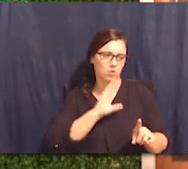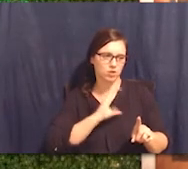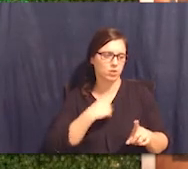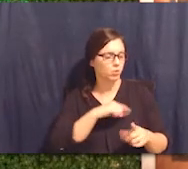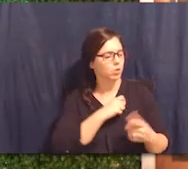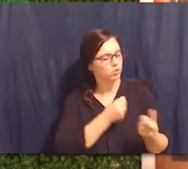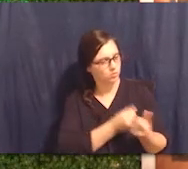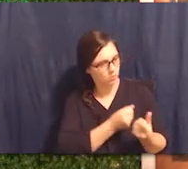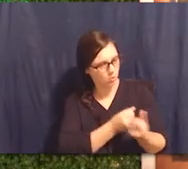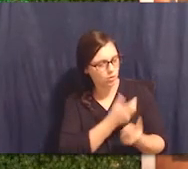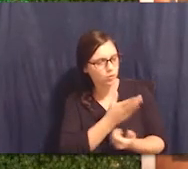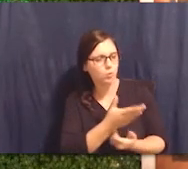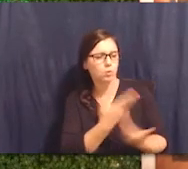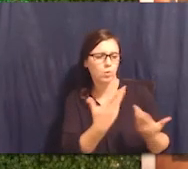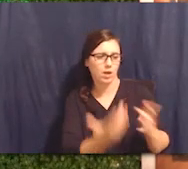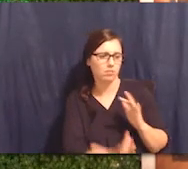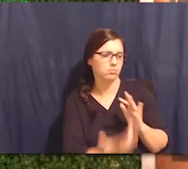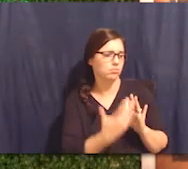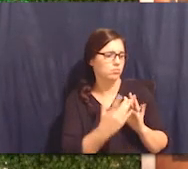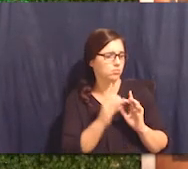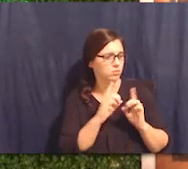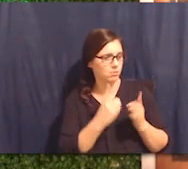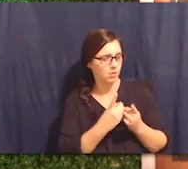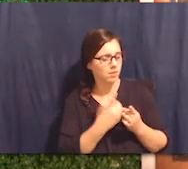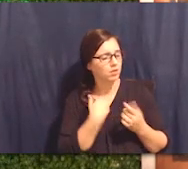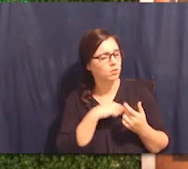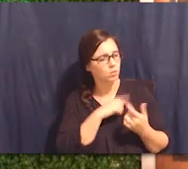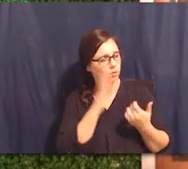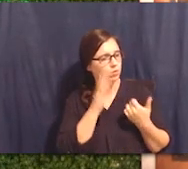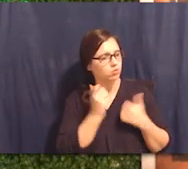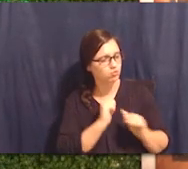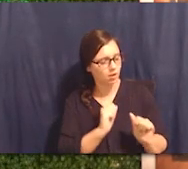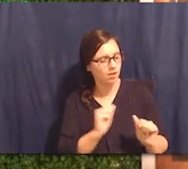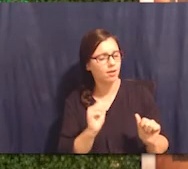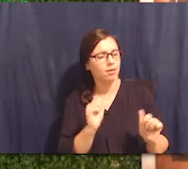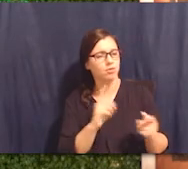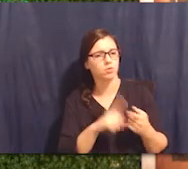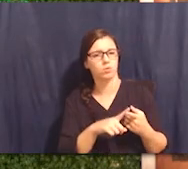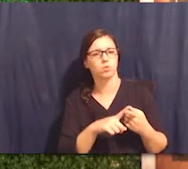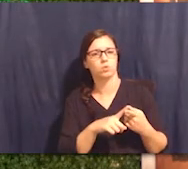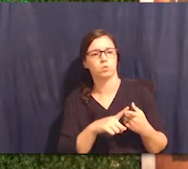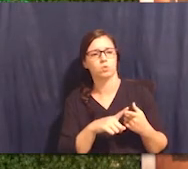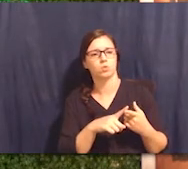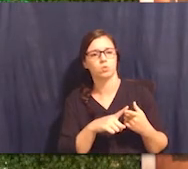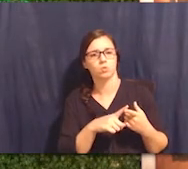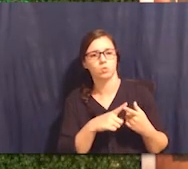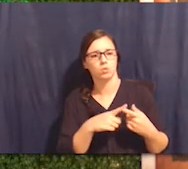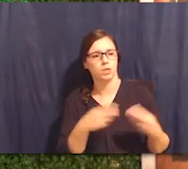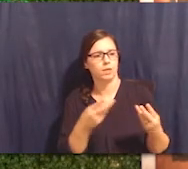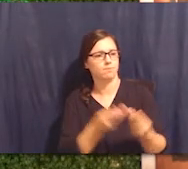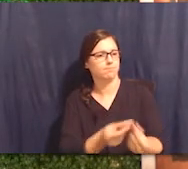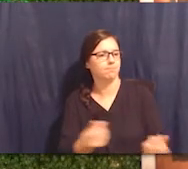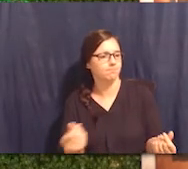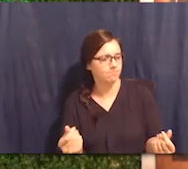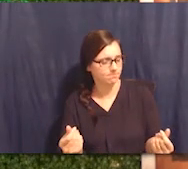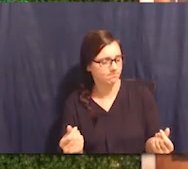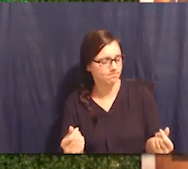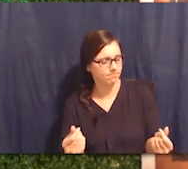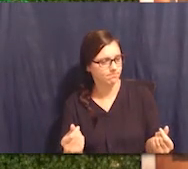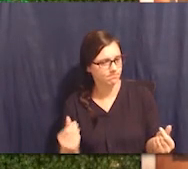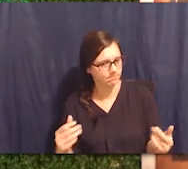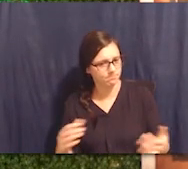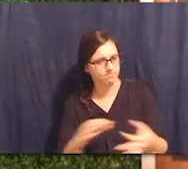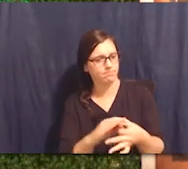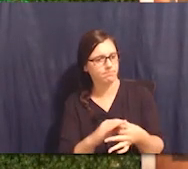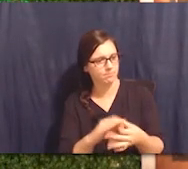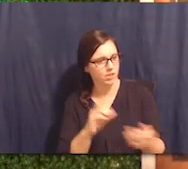support you. You know, feel free to reach out to the department. We will try to bridge that divide and